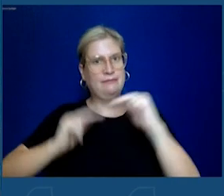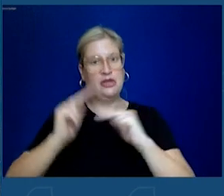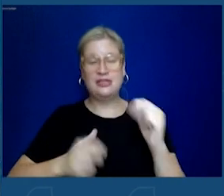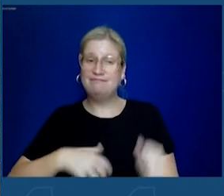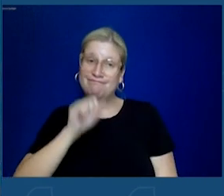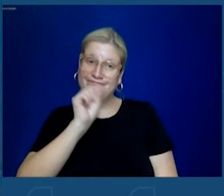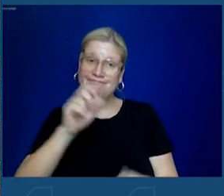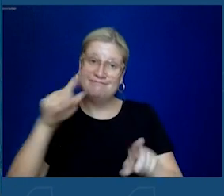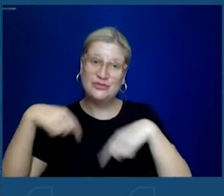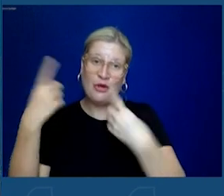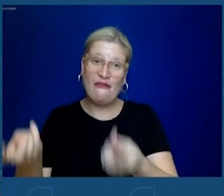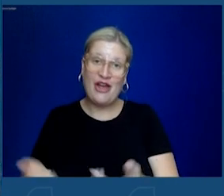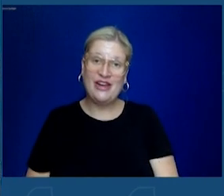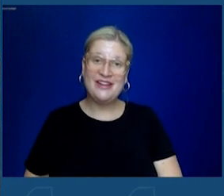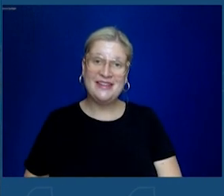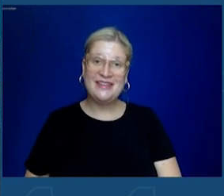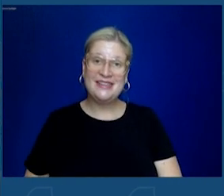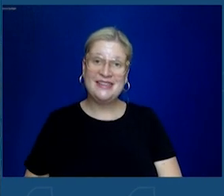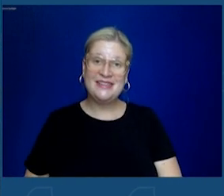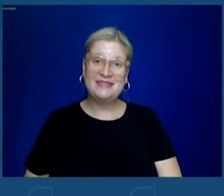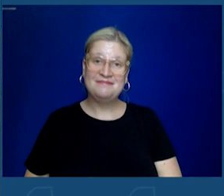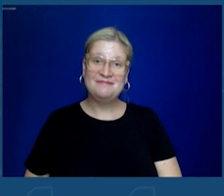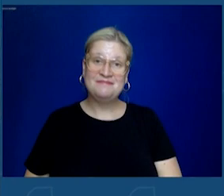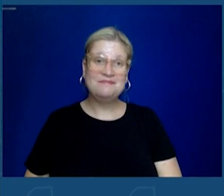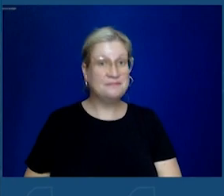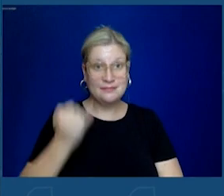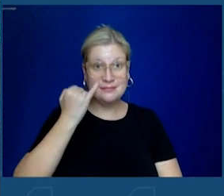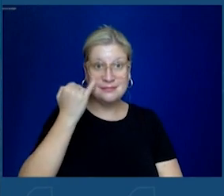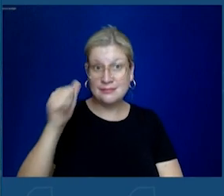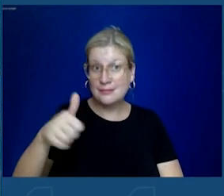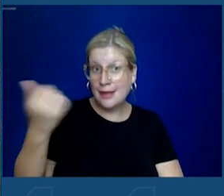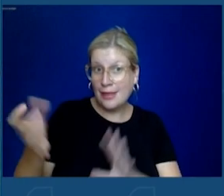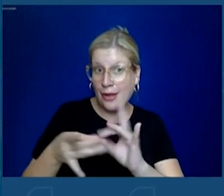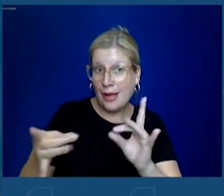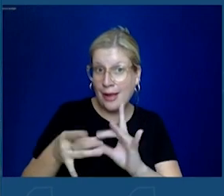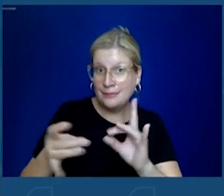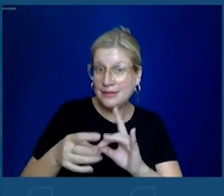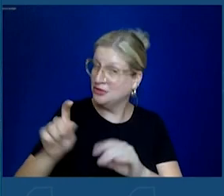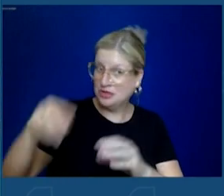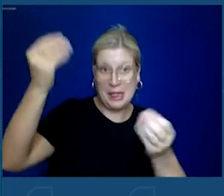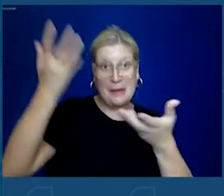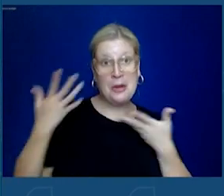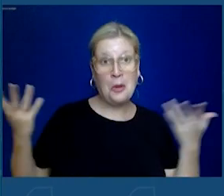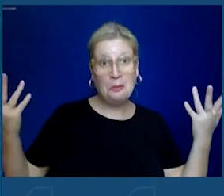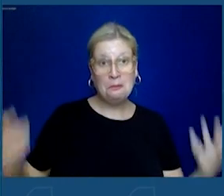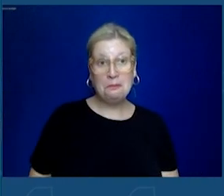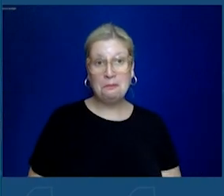anything I can say, let me know.